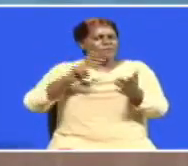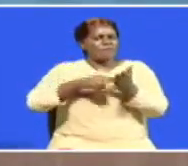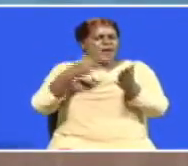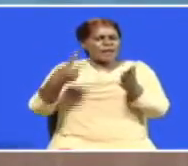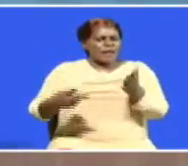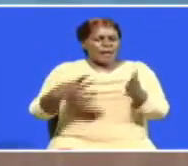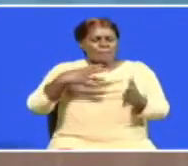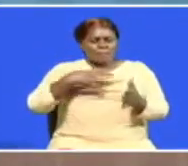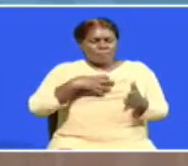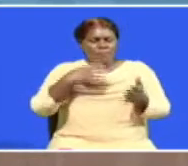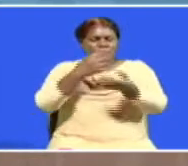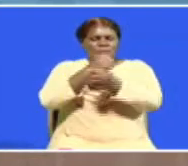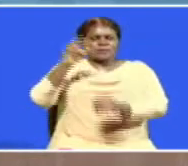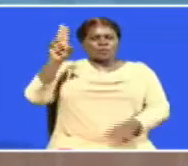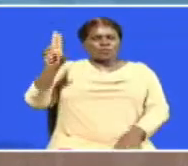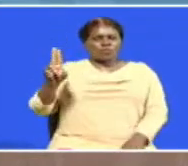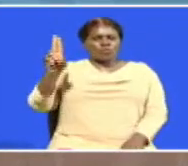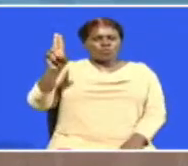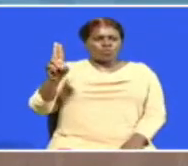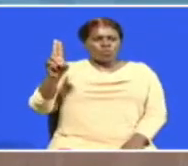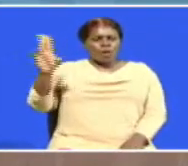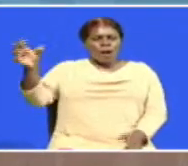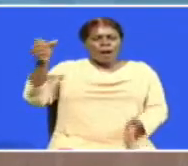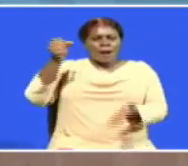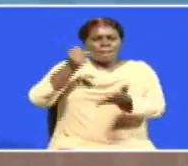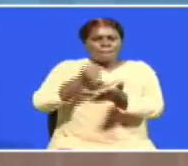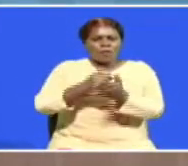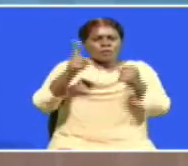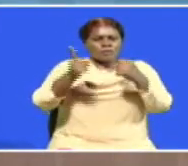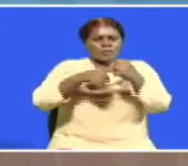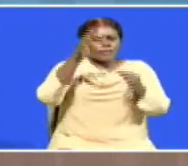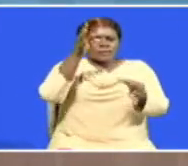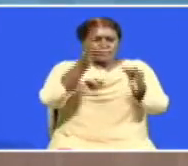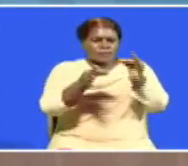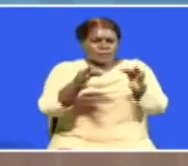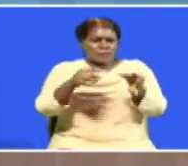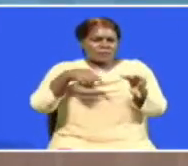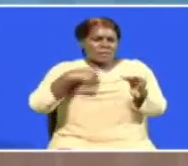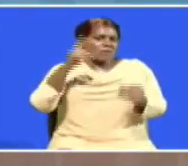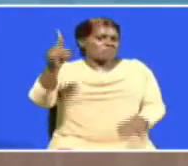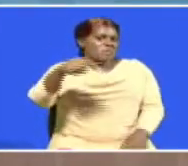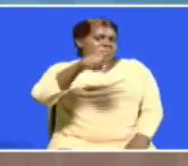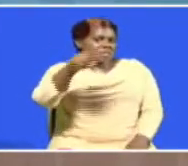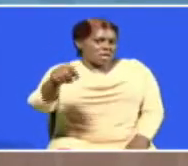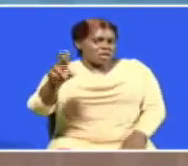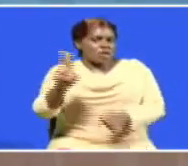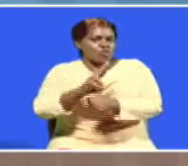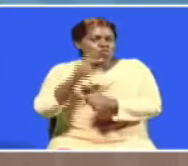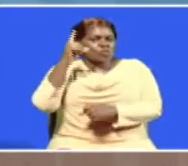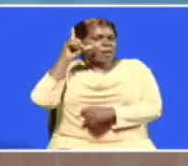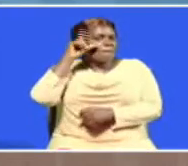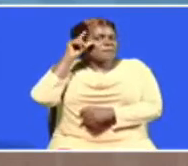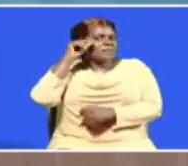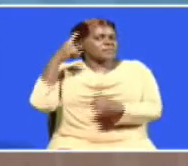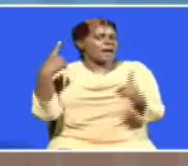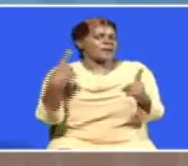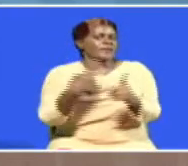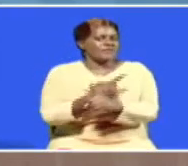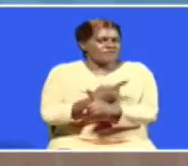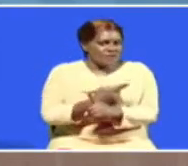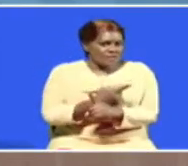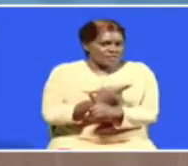the retired president Uhuru Kenyatta to appoint six judges, we erroneously used the image of Evans